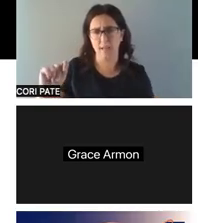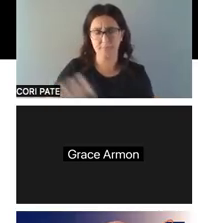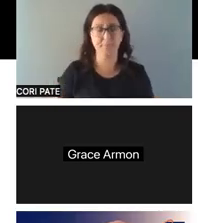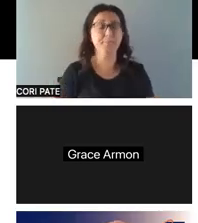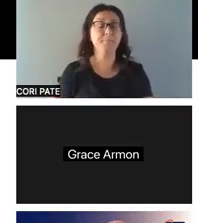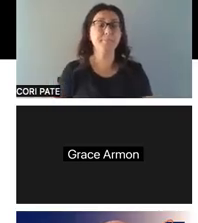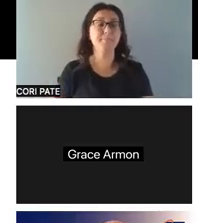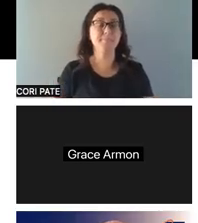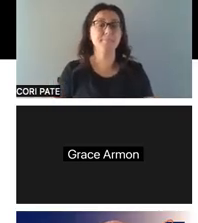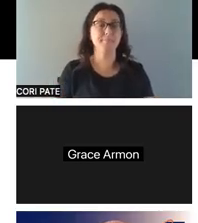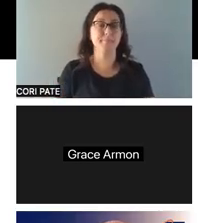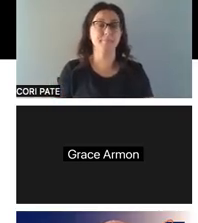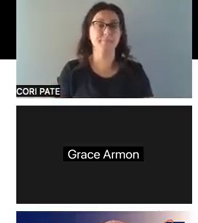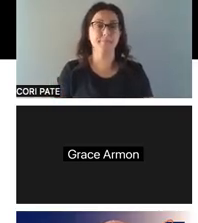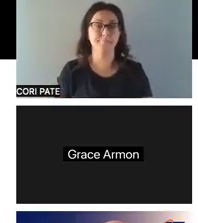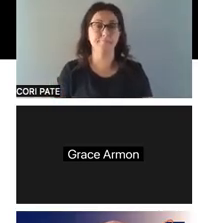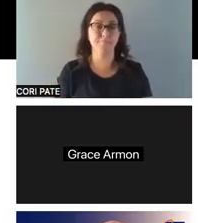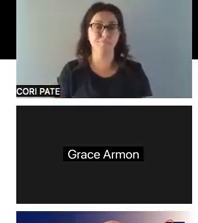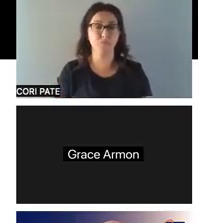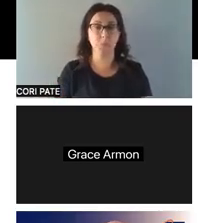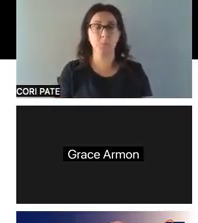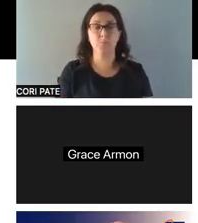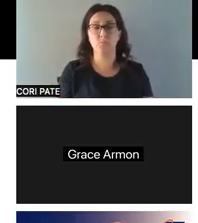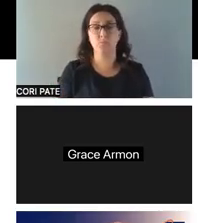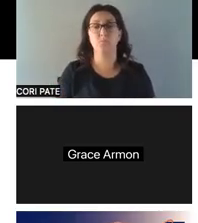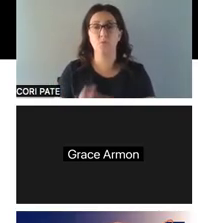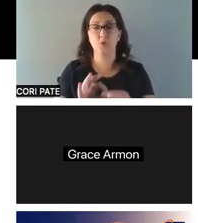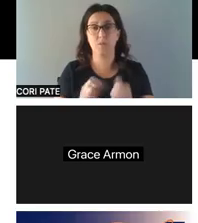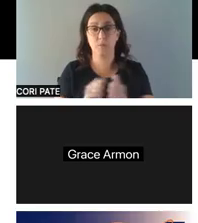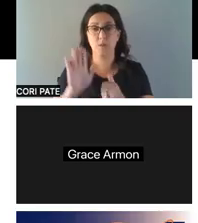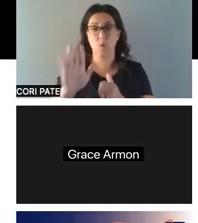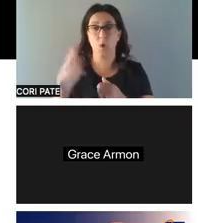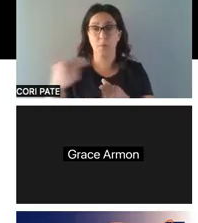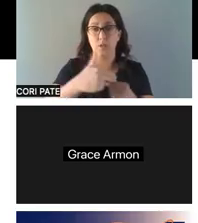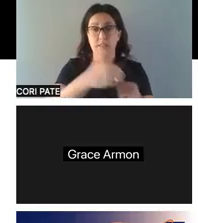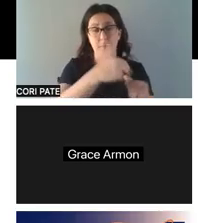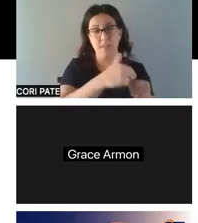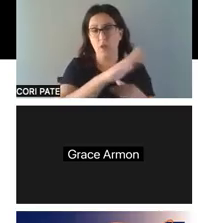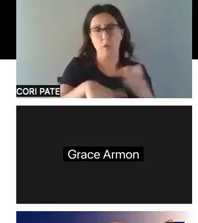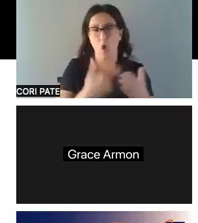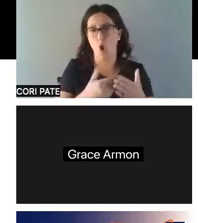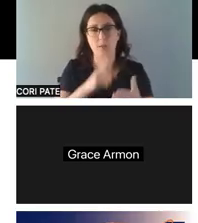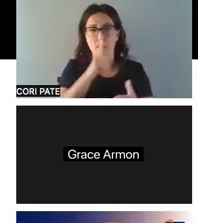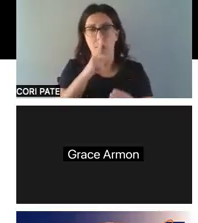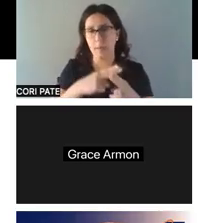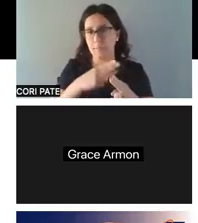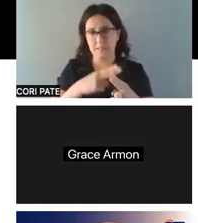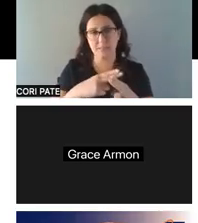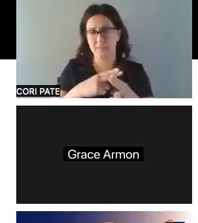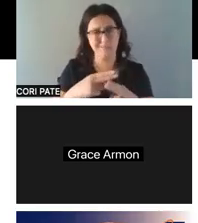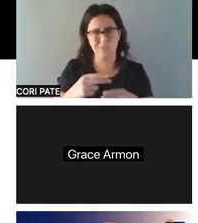So in terms of your participation, they're all anonymous, so we won't see